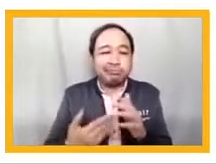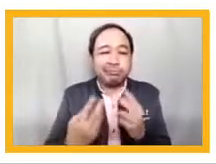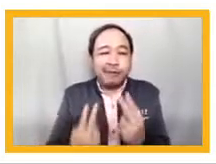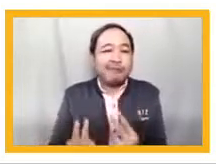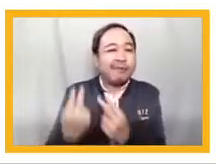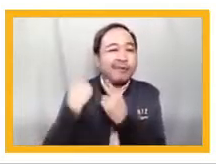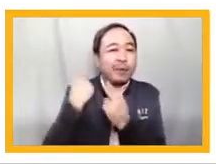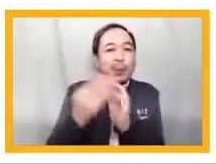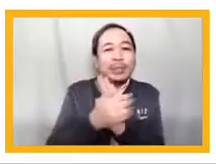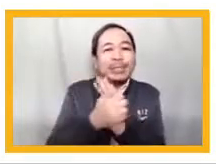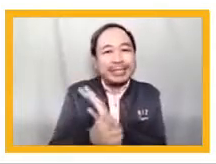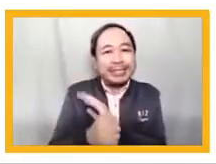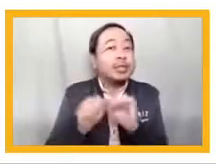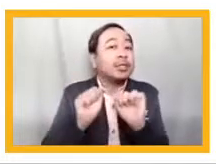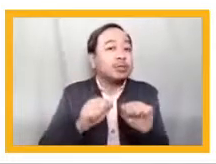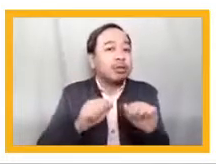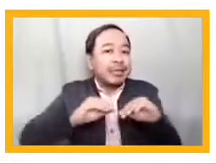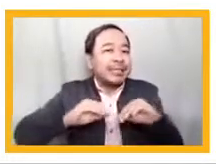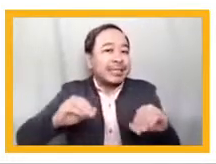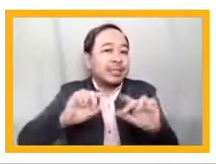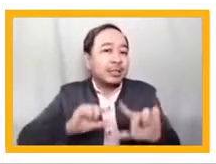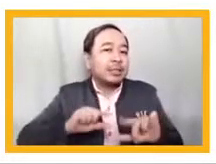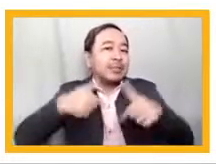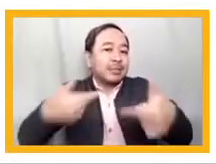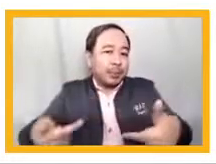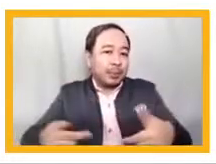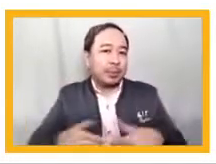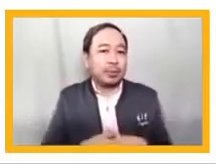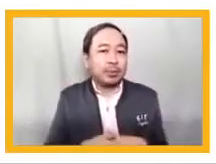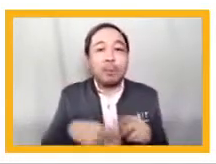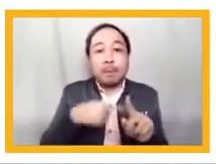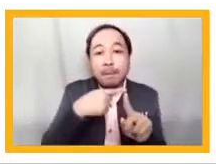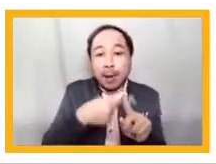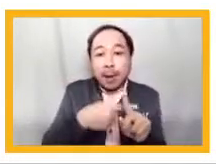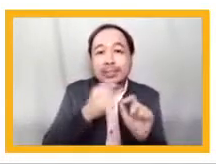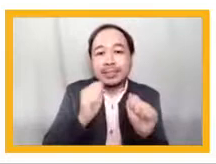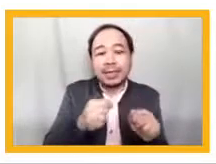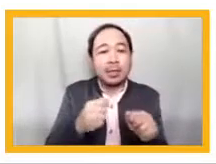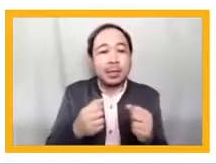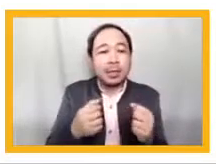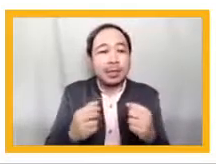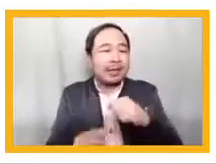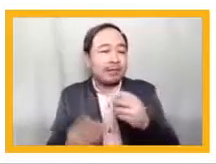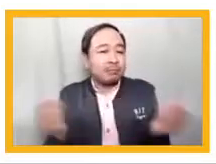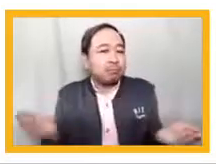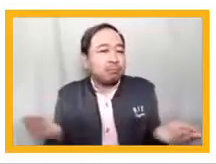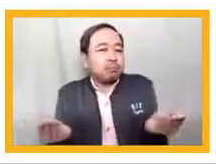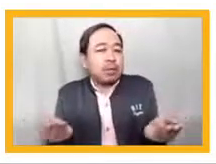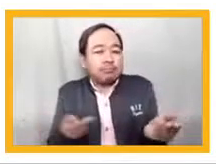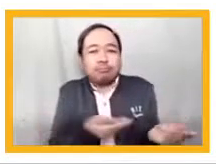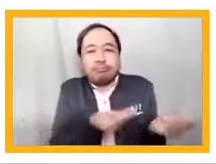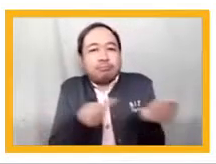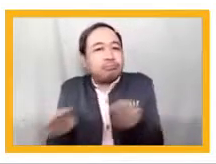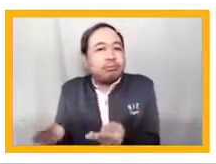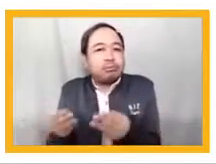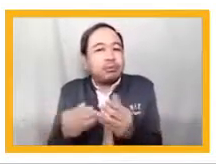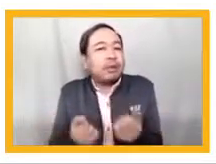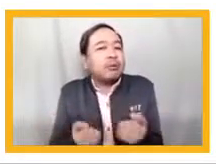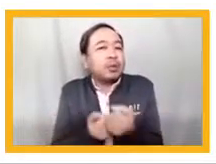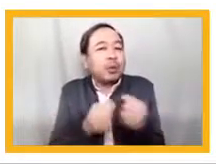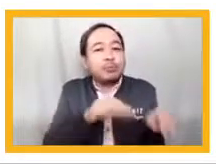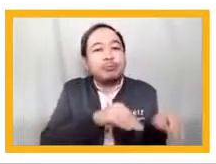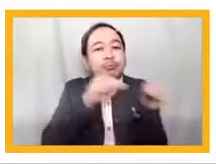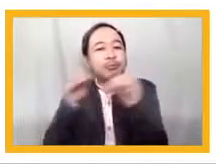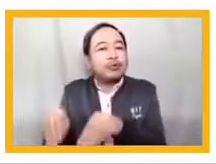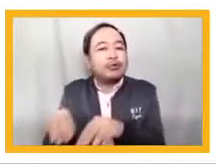is in the future linked to the job market. So we are handling the situation